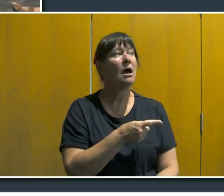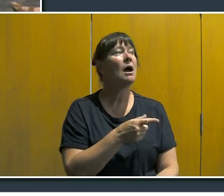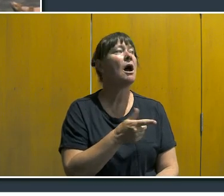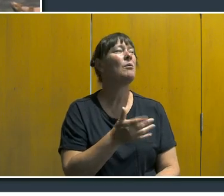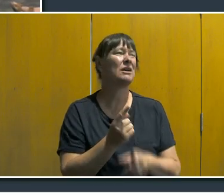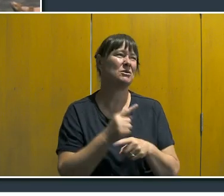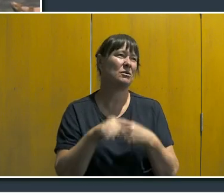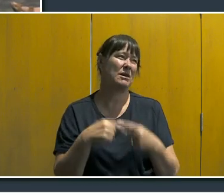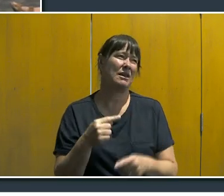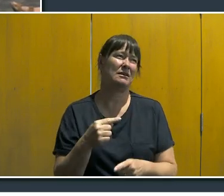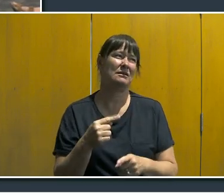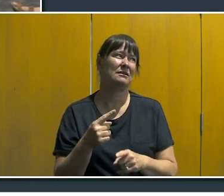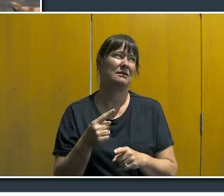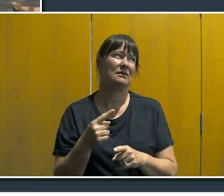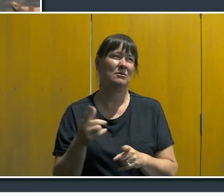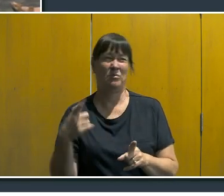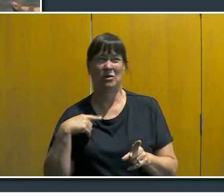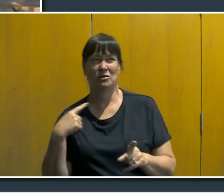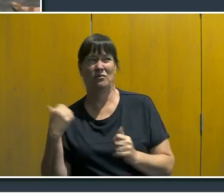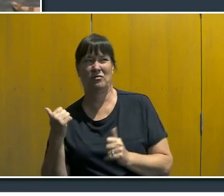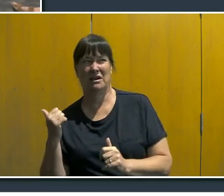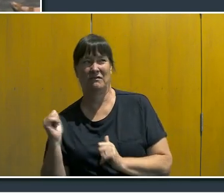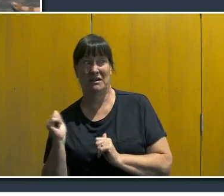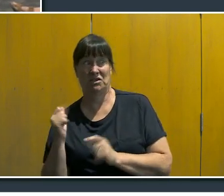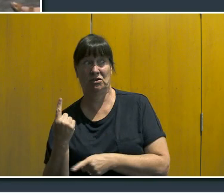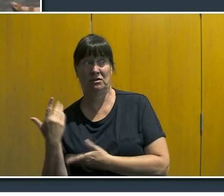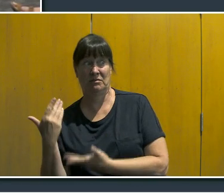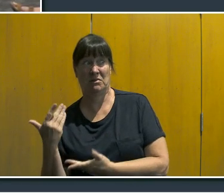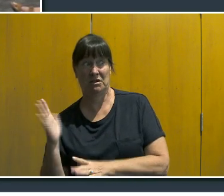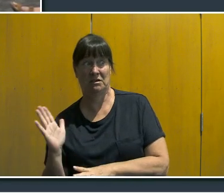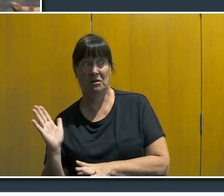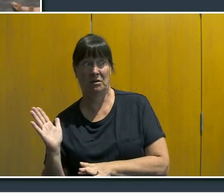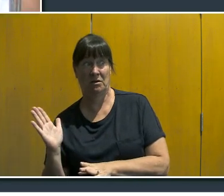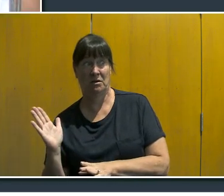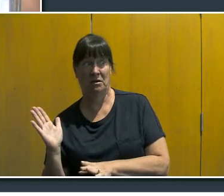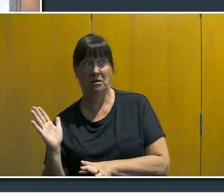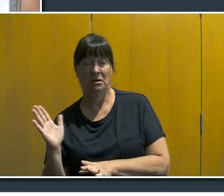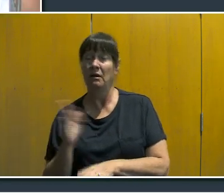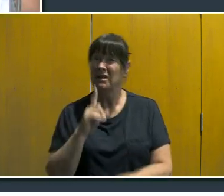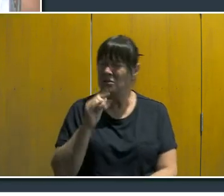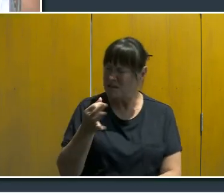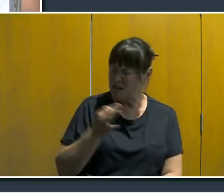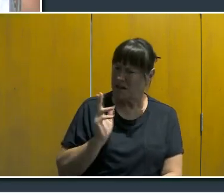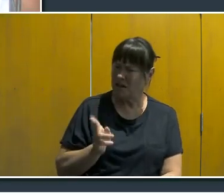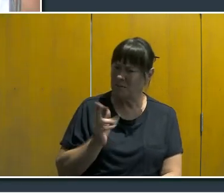offline, but we can't have interjections from the floor during a formal process, sorry. So, ask the question again for me, please. Oh, don't make